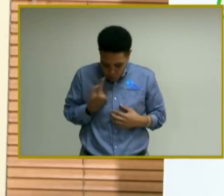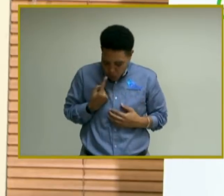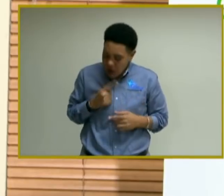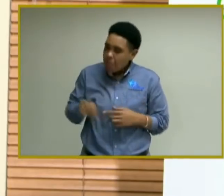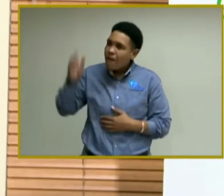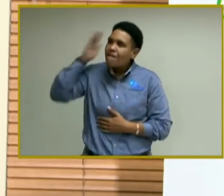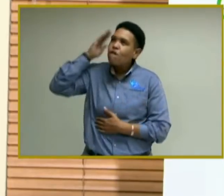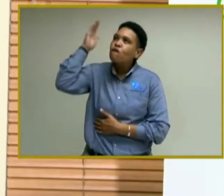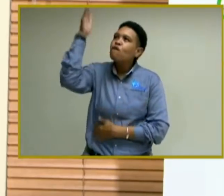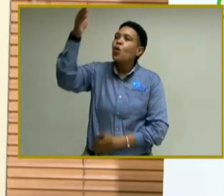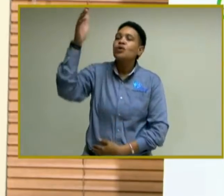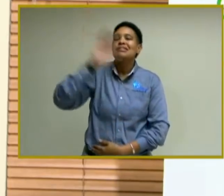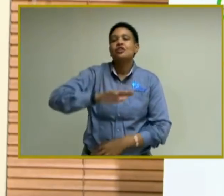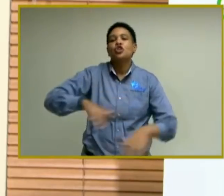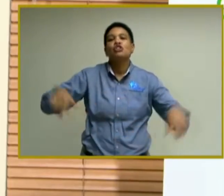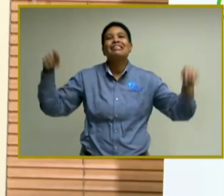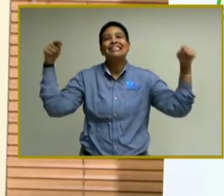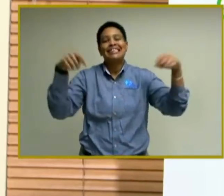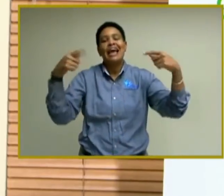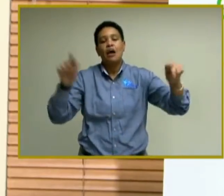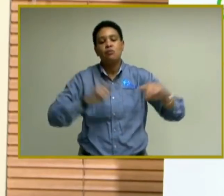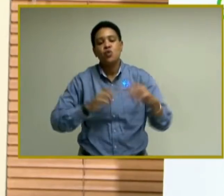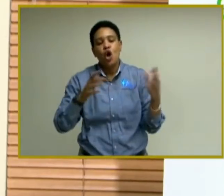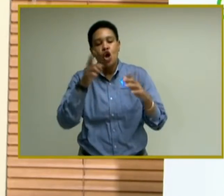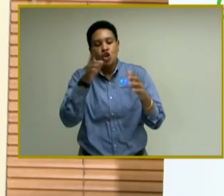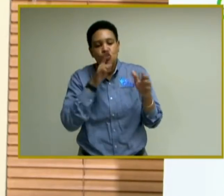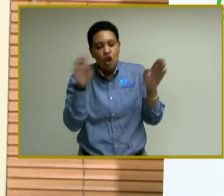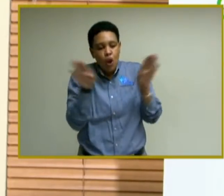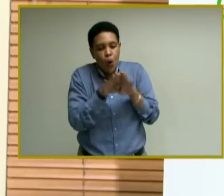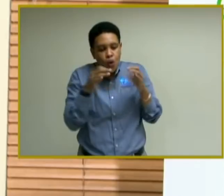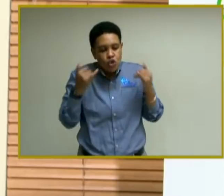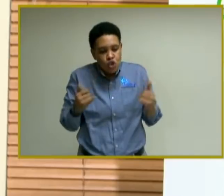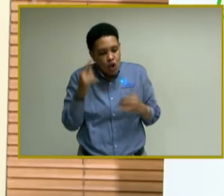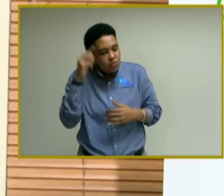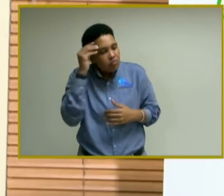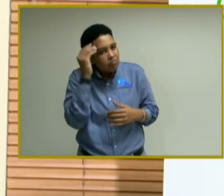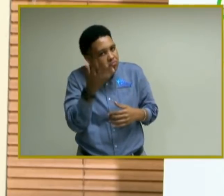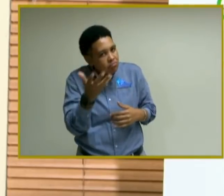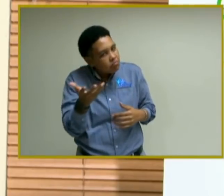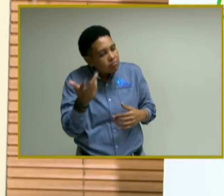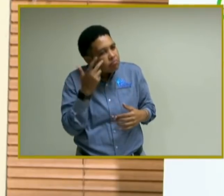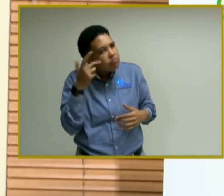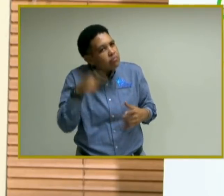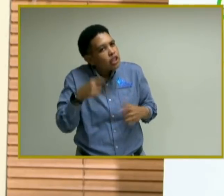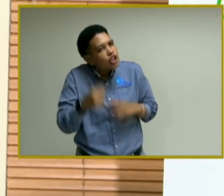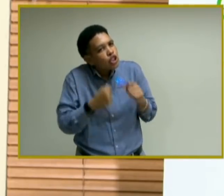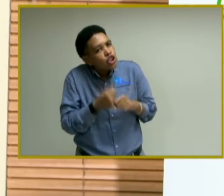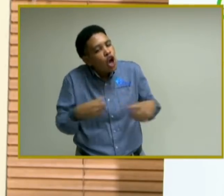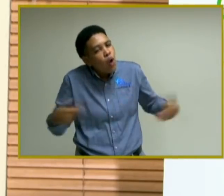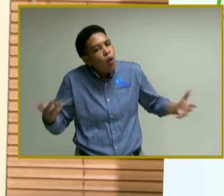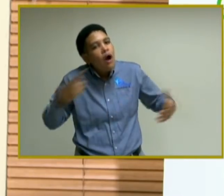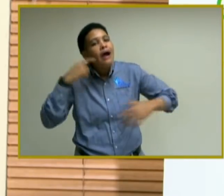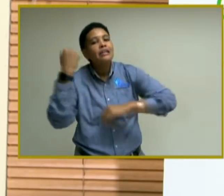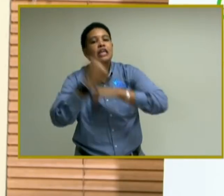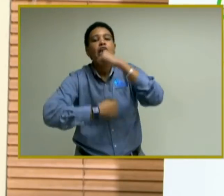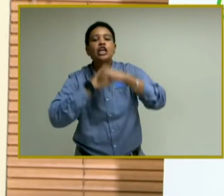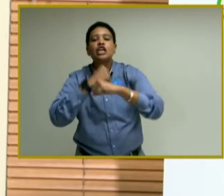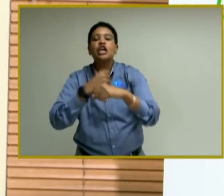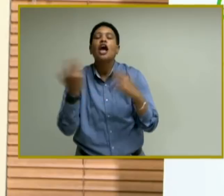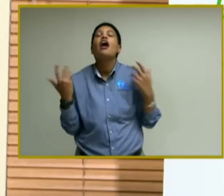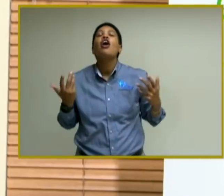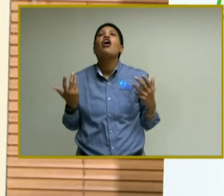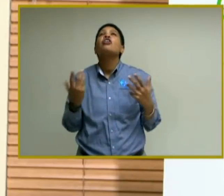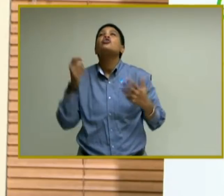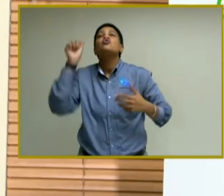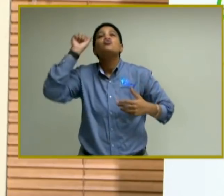future generation. And so I urge us in closing, let us see this year as a year